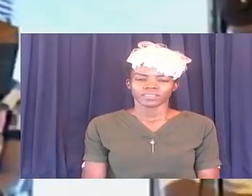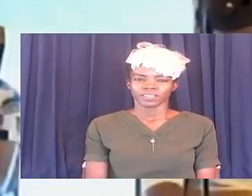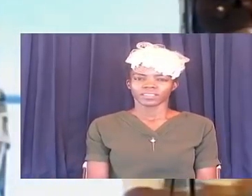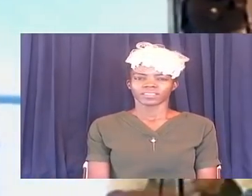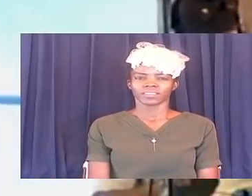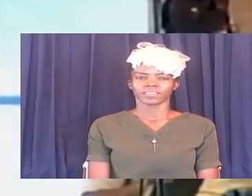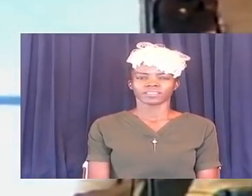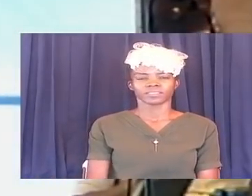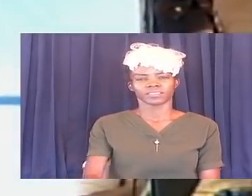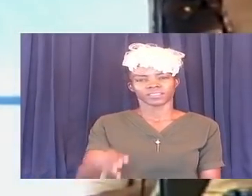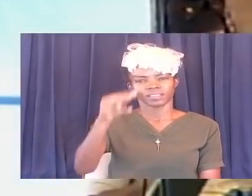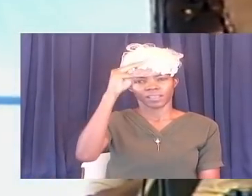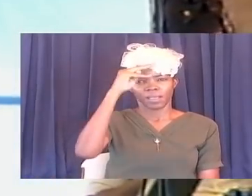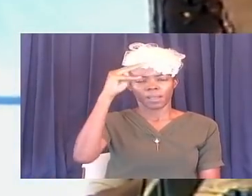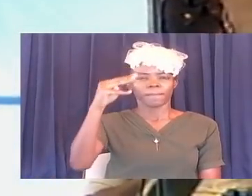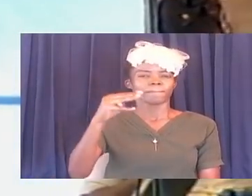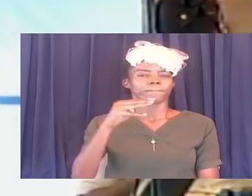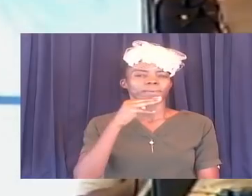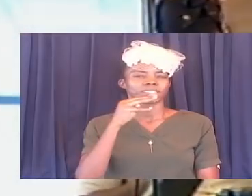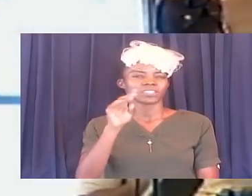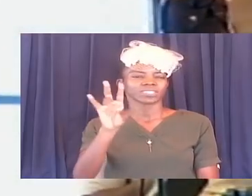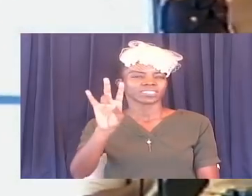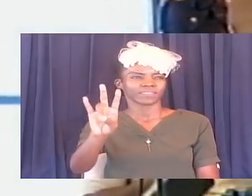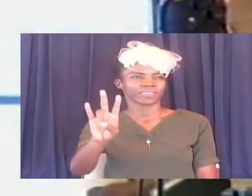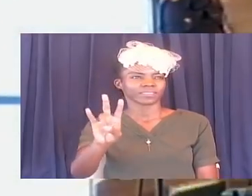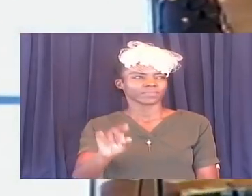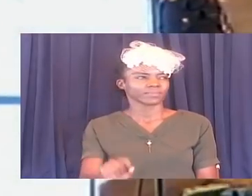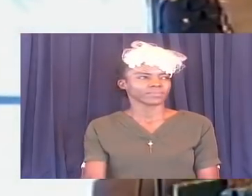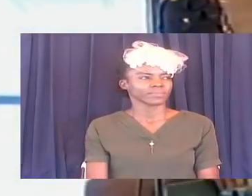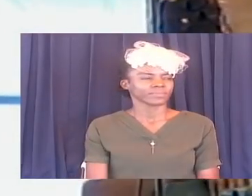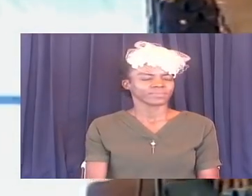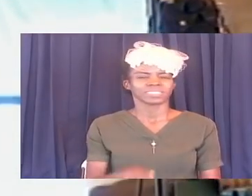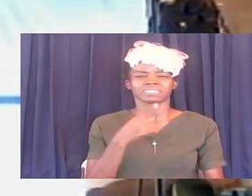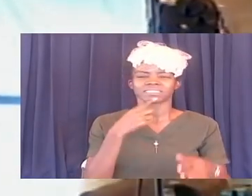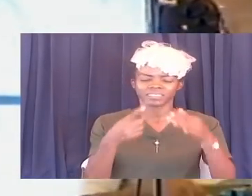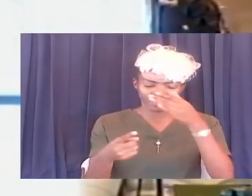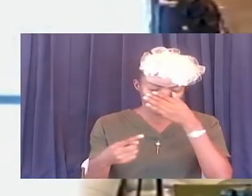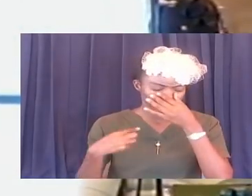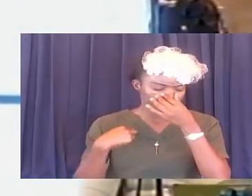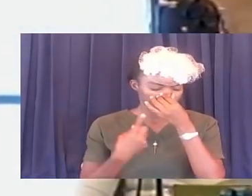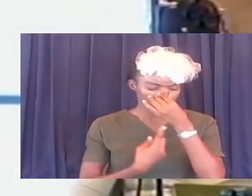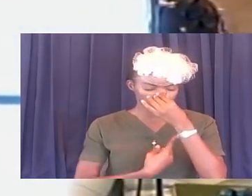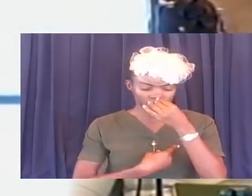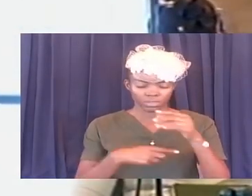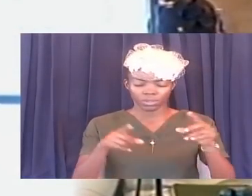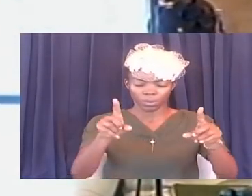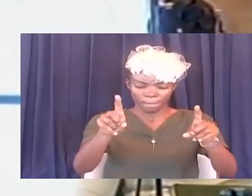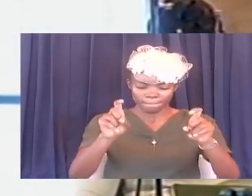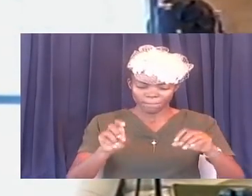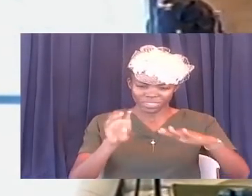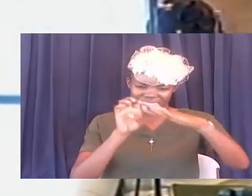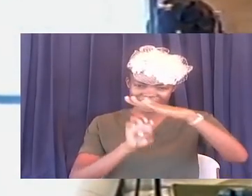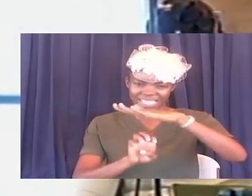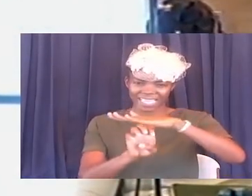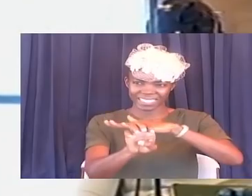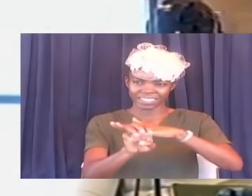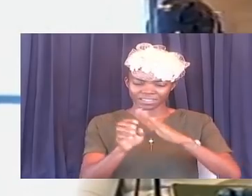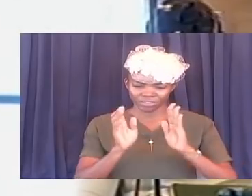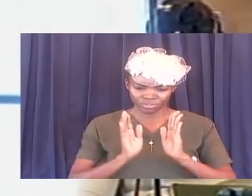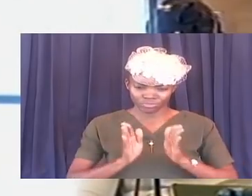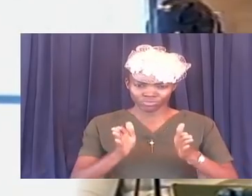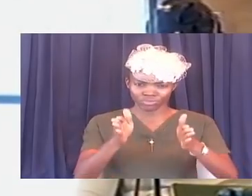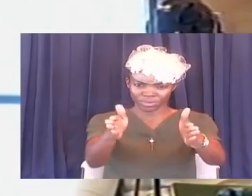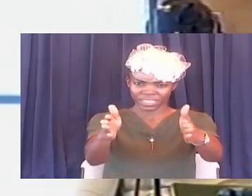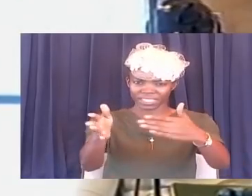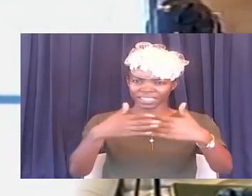us in Matthew chapter 7 that we ought to enter at the straight gate.